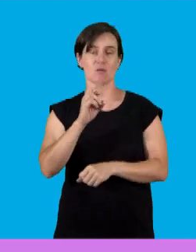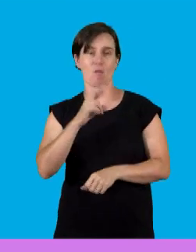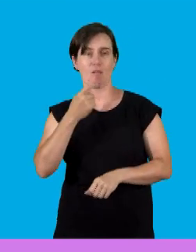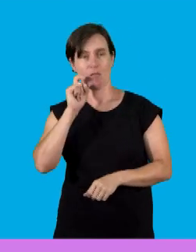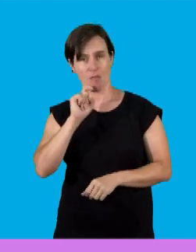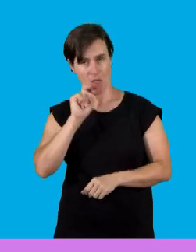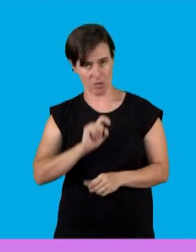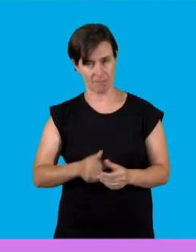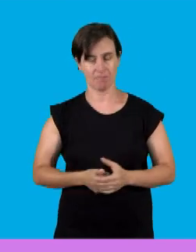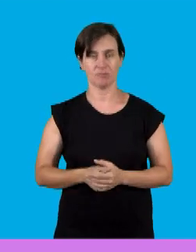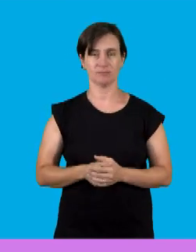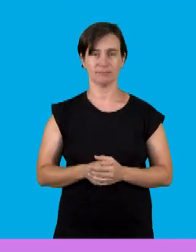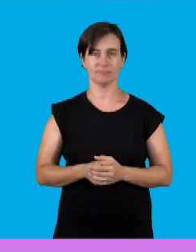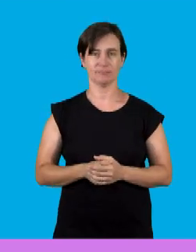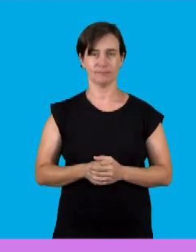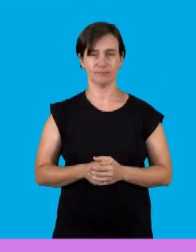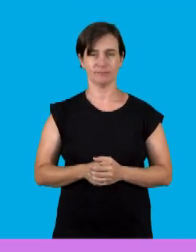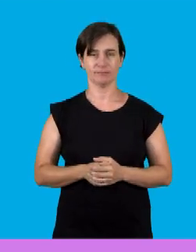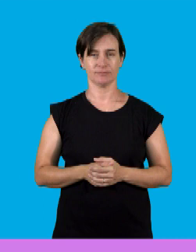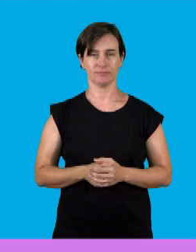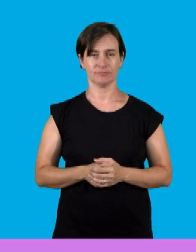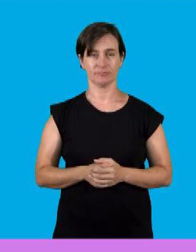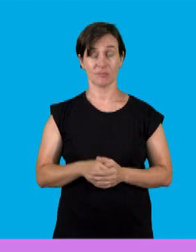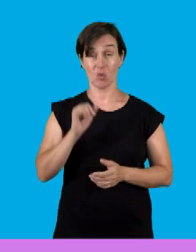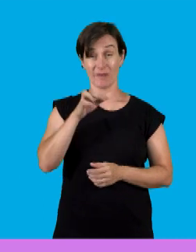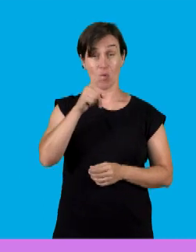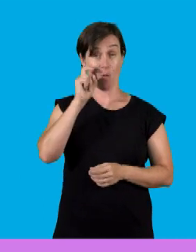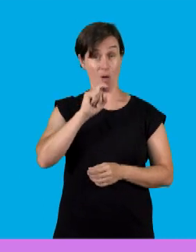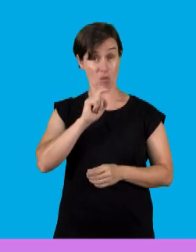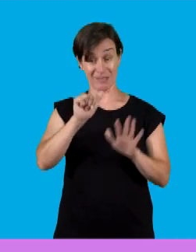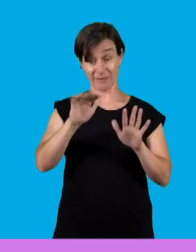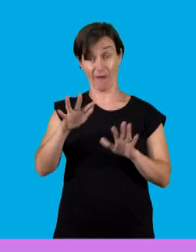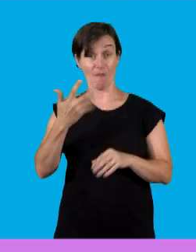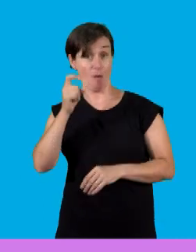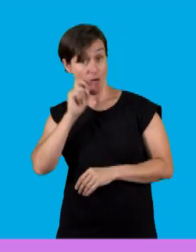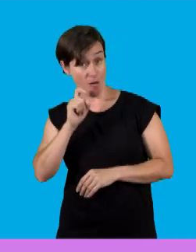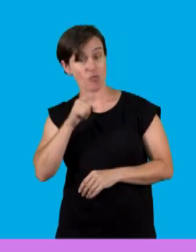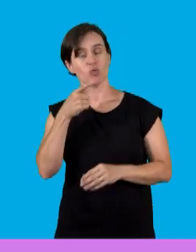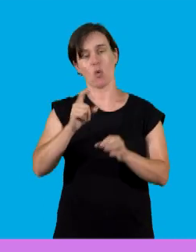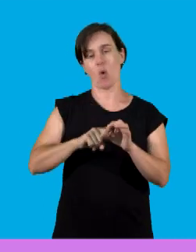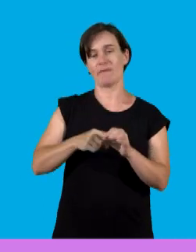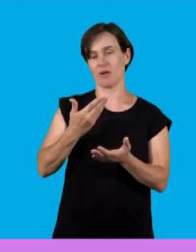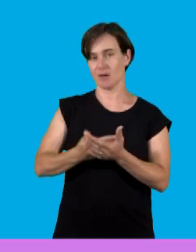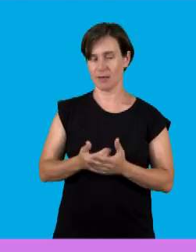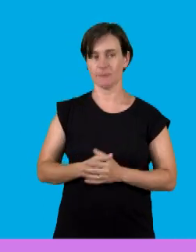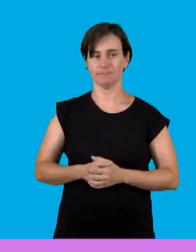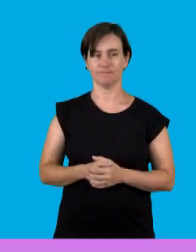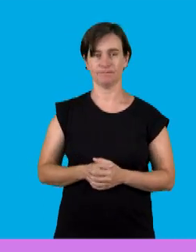65 years and older, right? So if you're 65 years and older, you qualify for this tax threshold